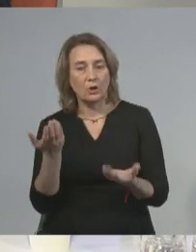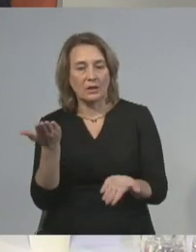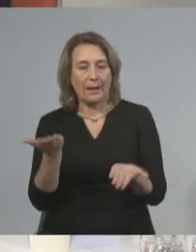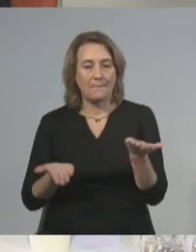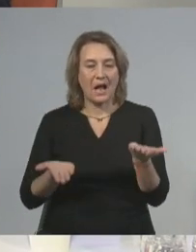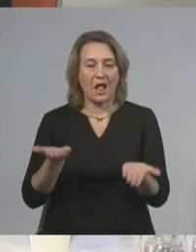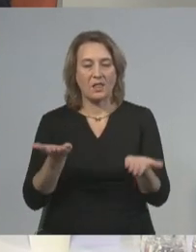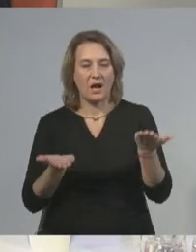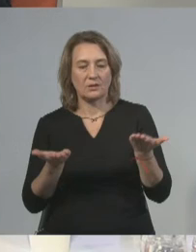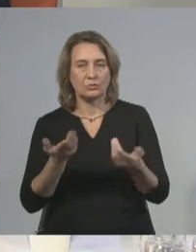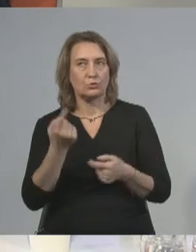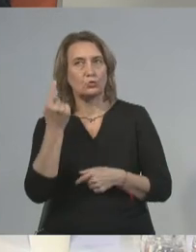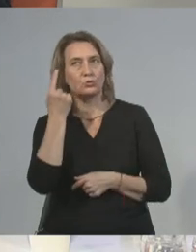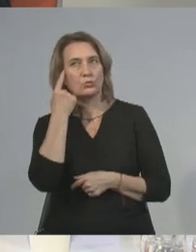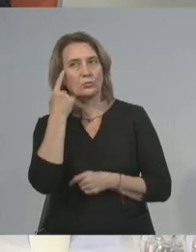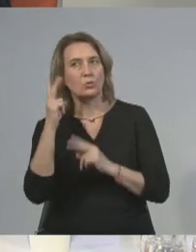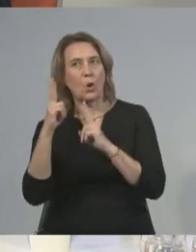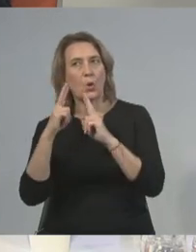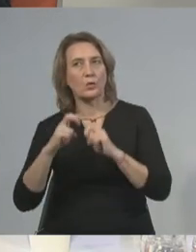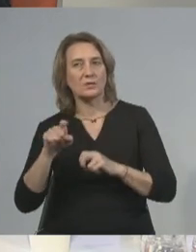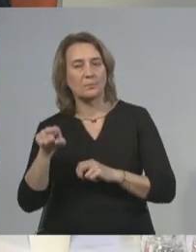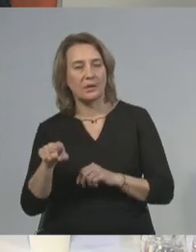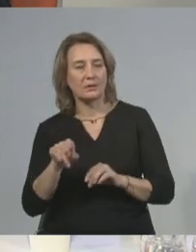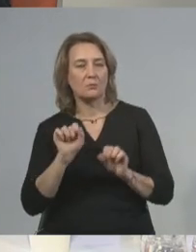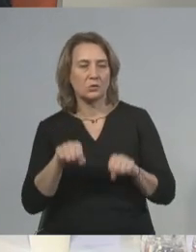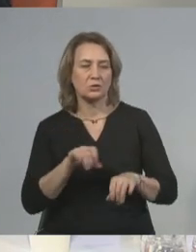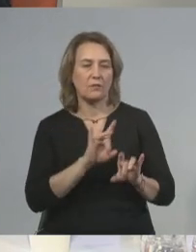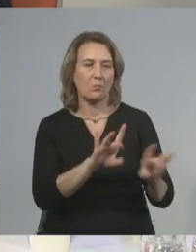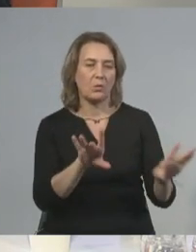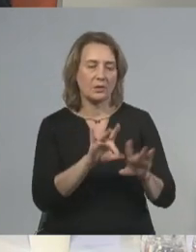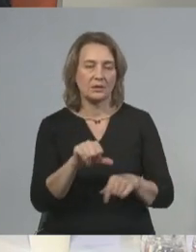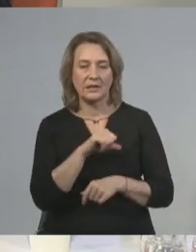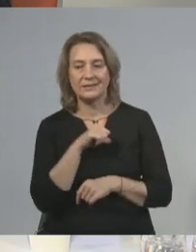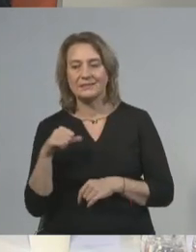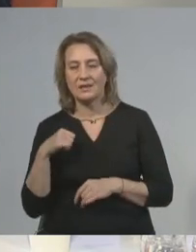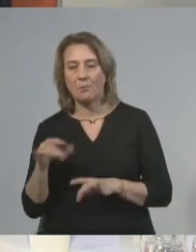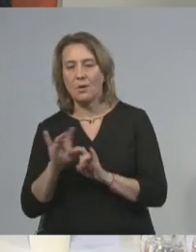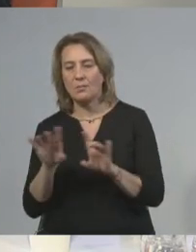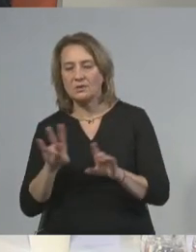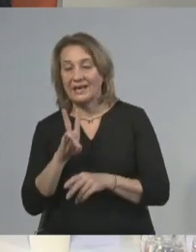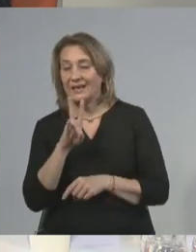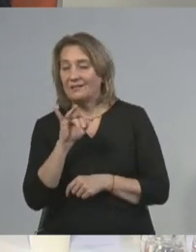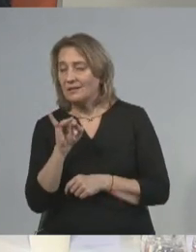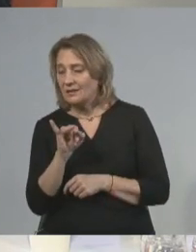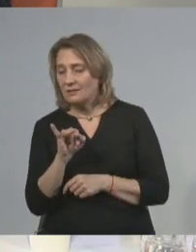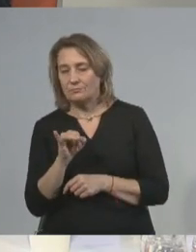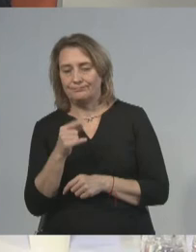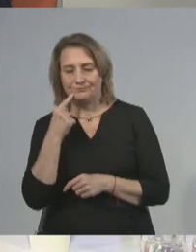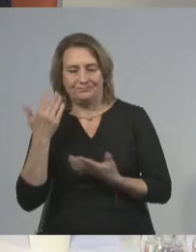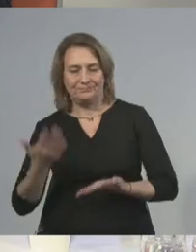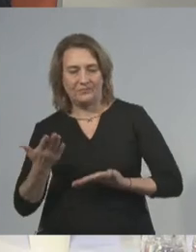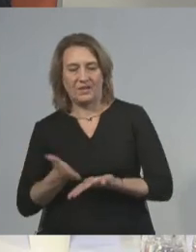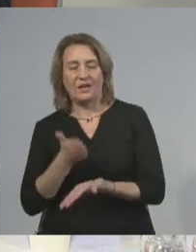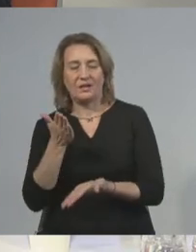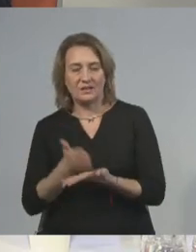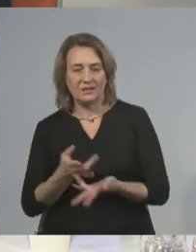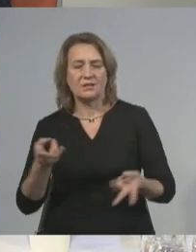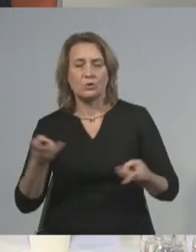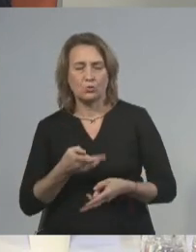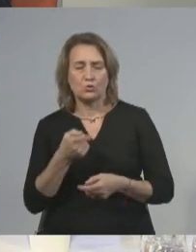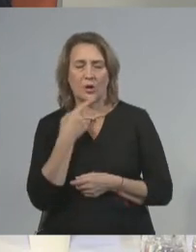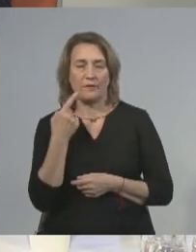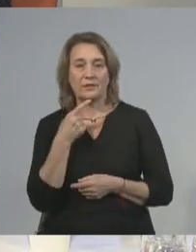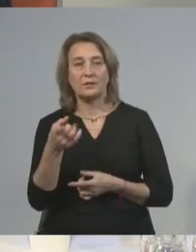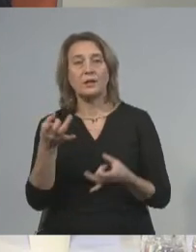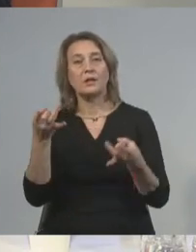do you provide expert opinions for the balance of opinions or probably you explain yourself then